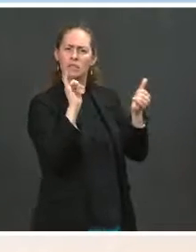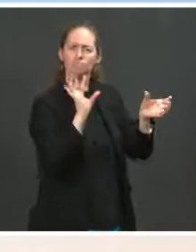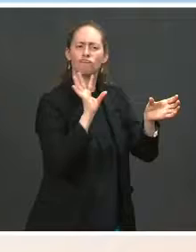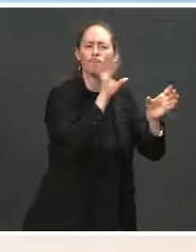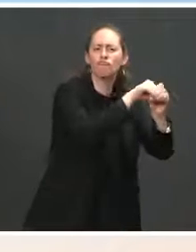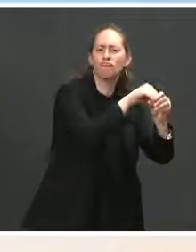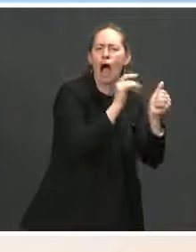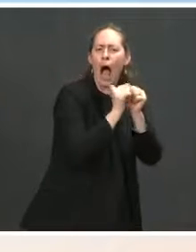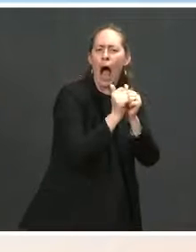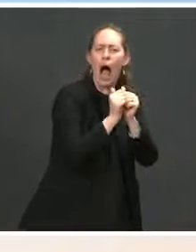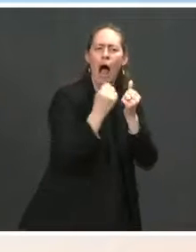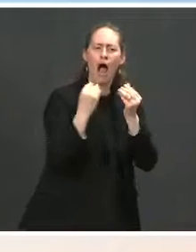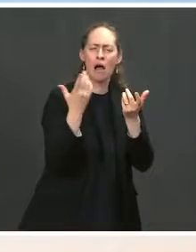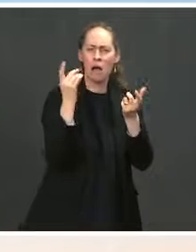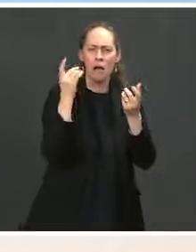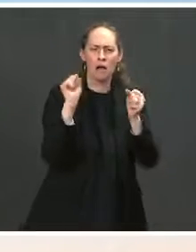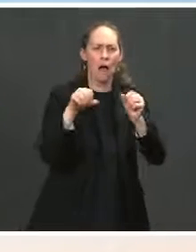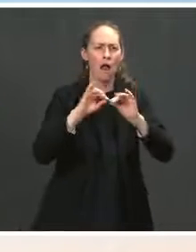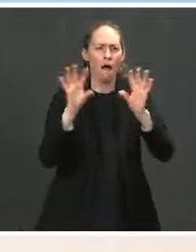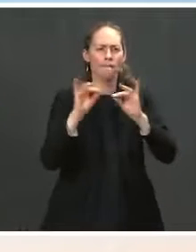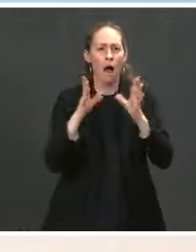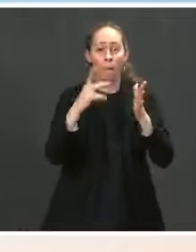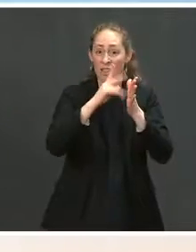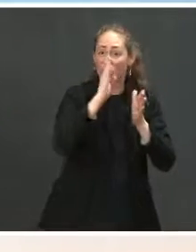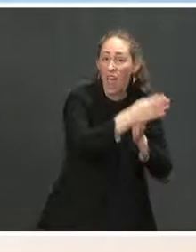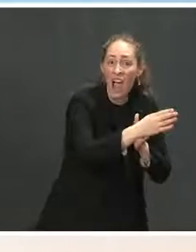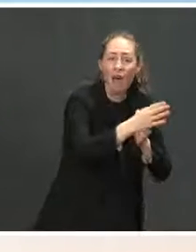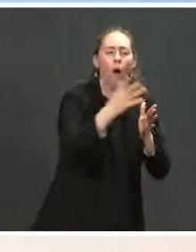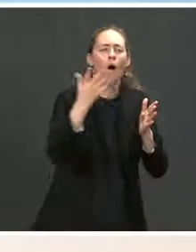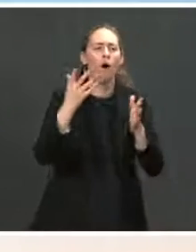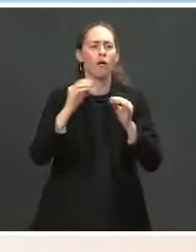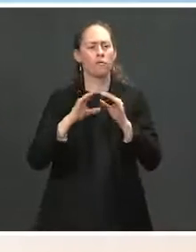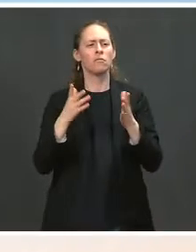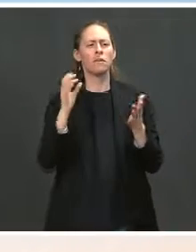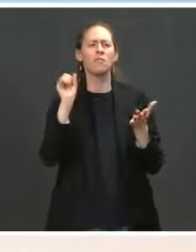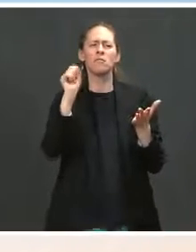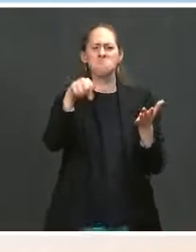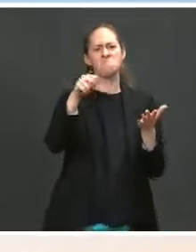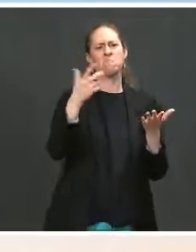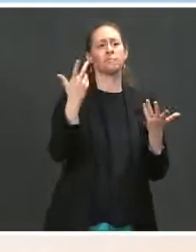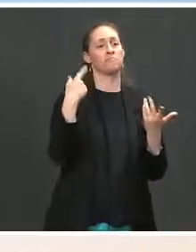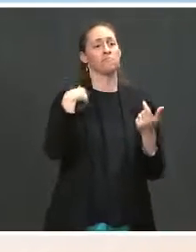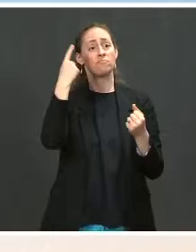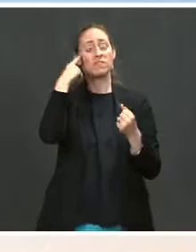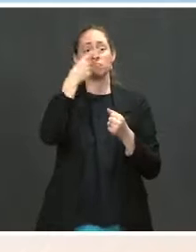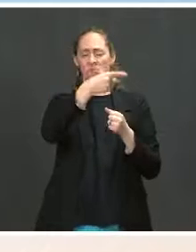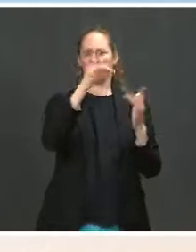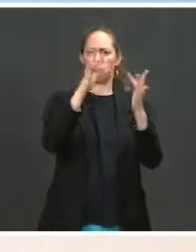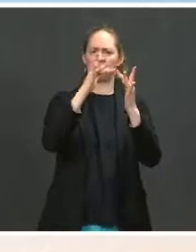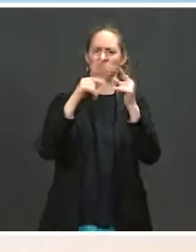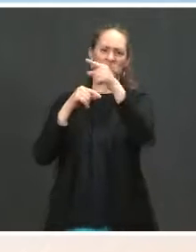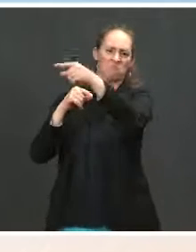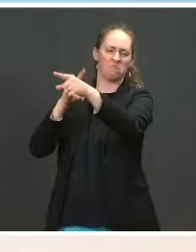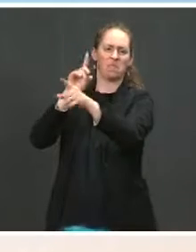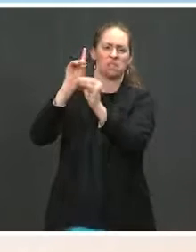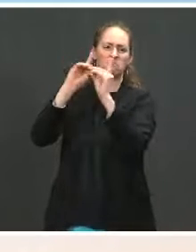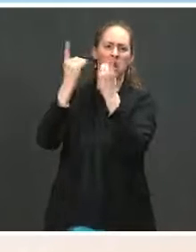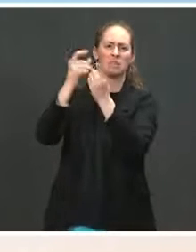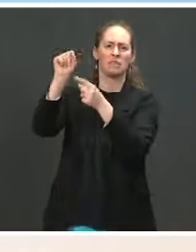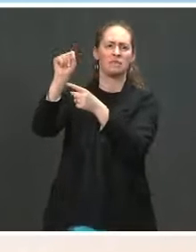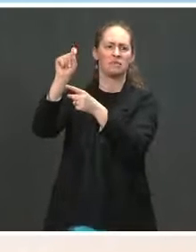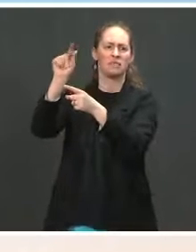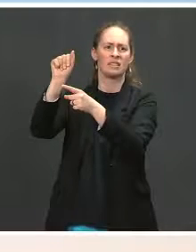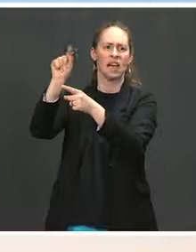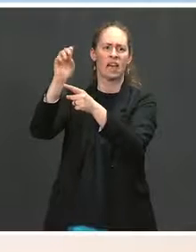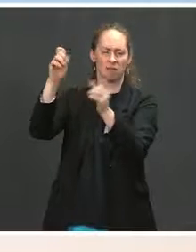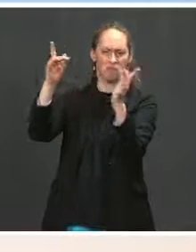direct engagement? Well, I would leave that in part to the State Department, who would be leading on any diplomatic talks and conversations. We certainly